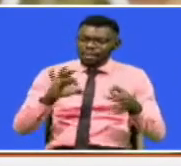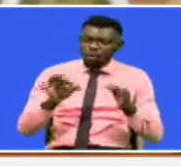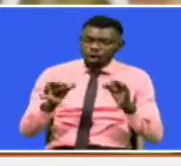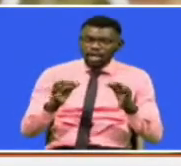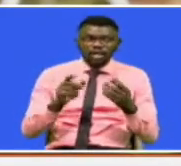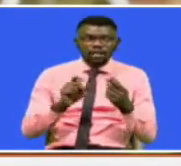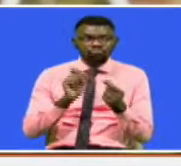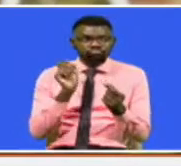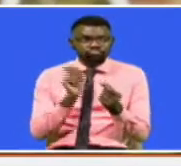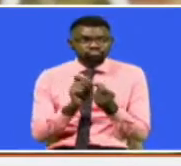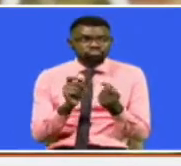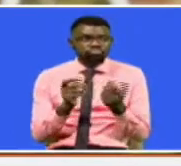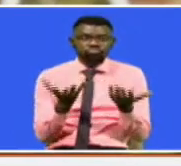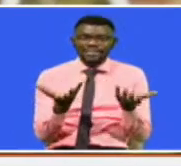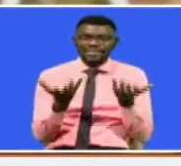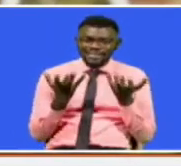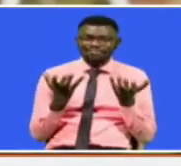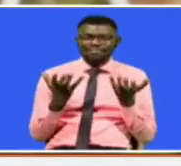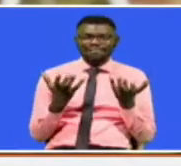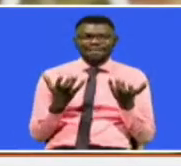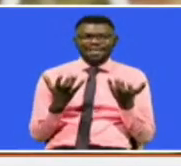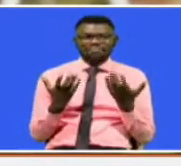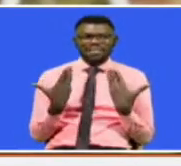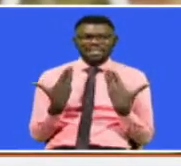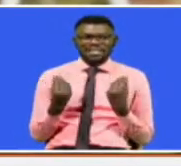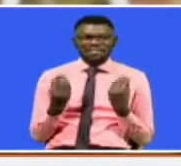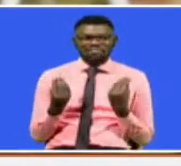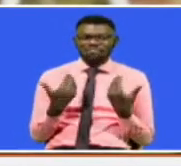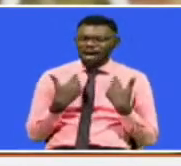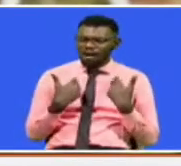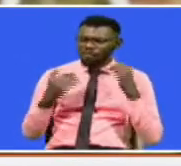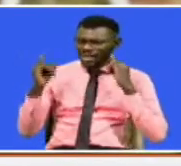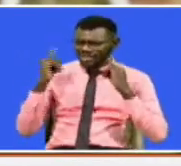do innovative things like sample referral.